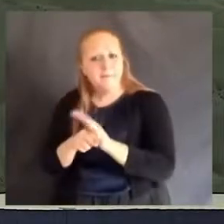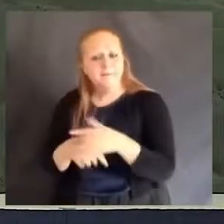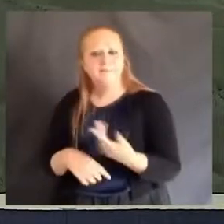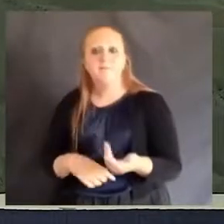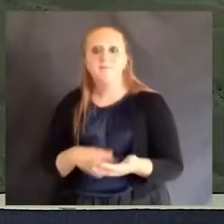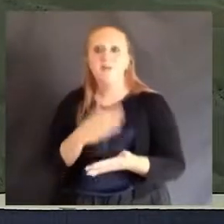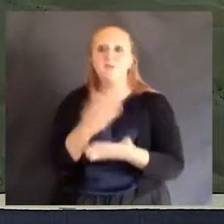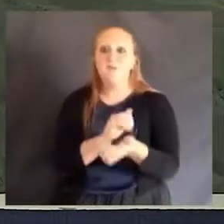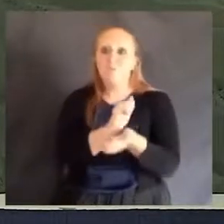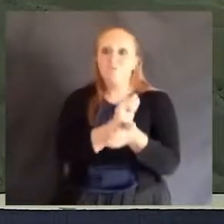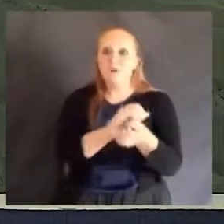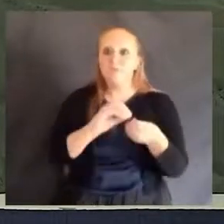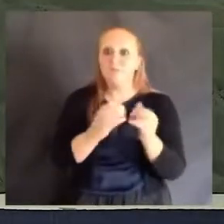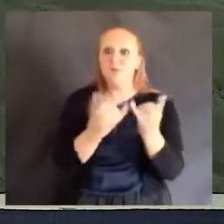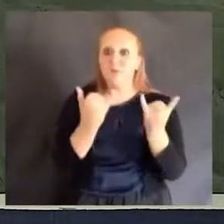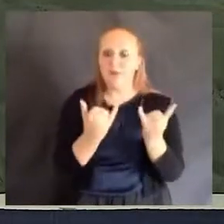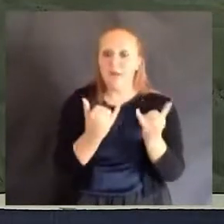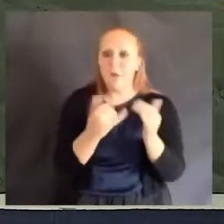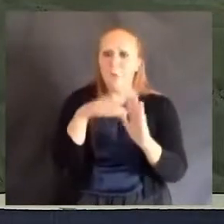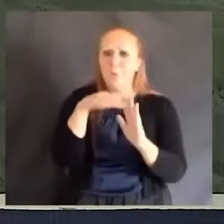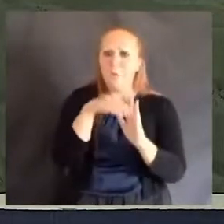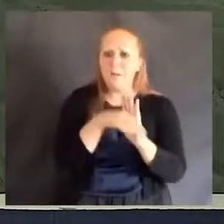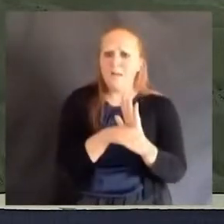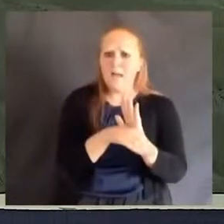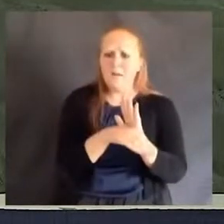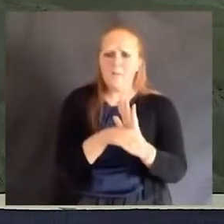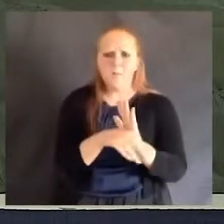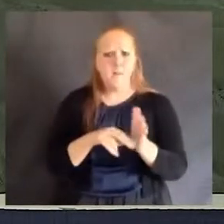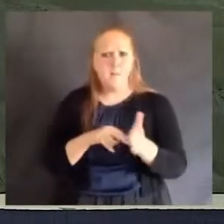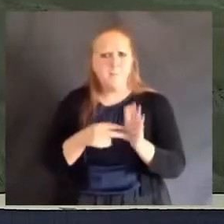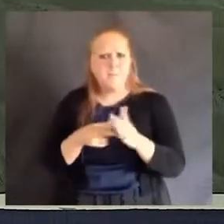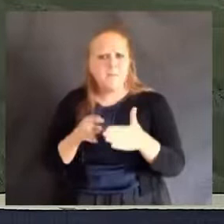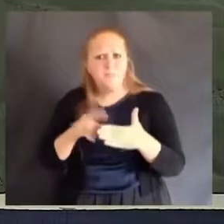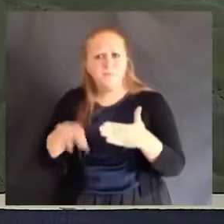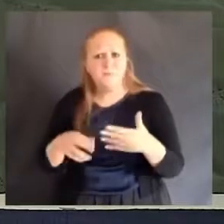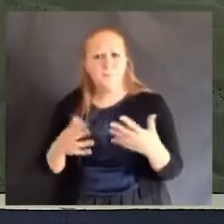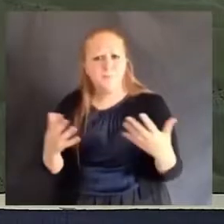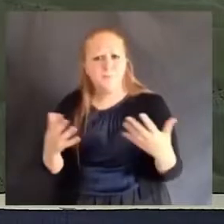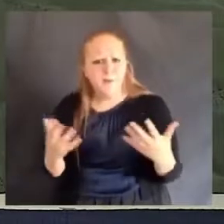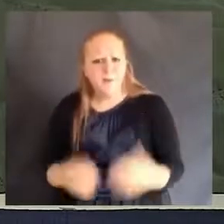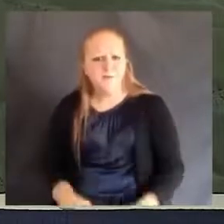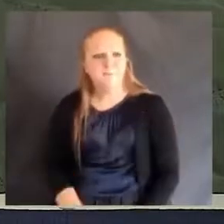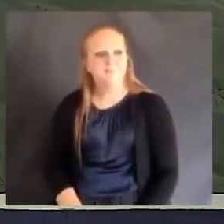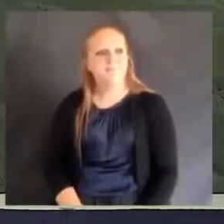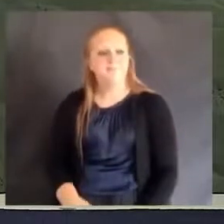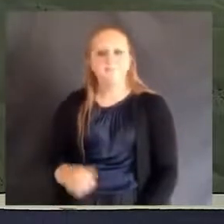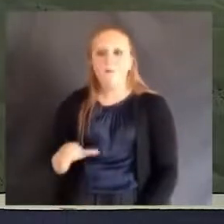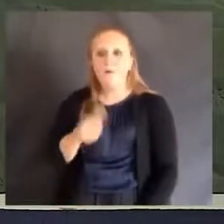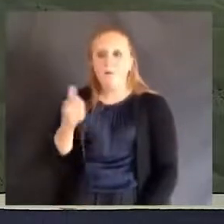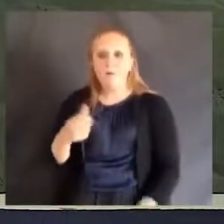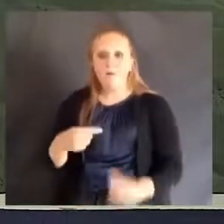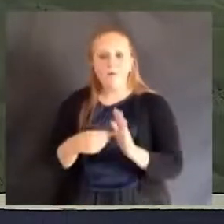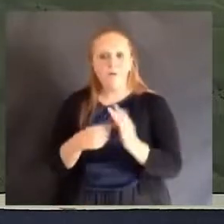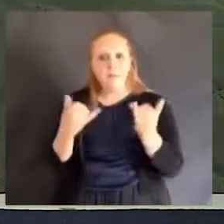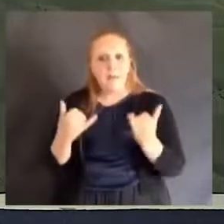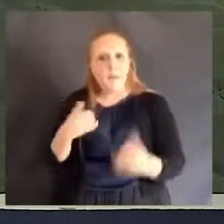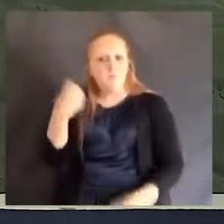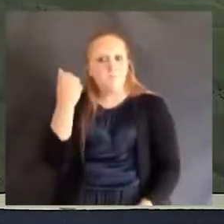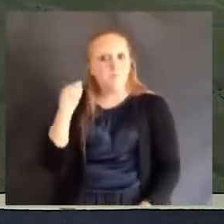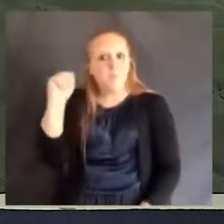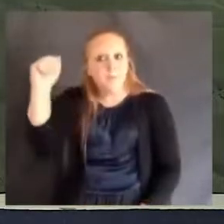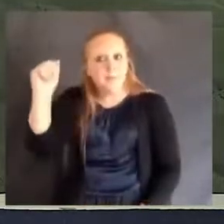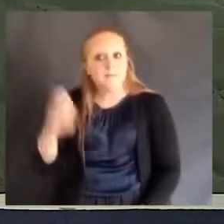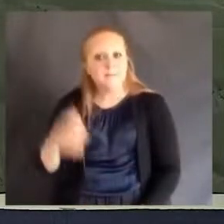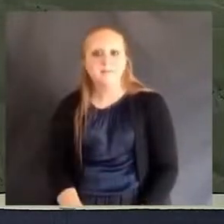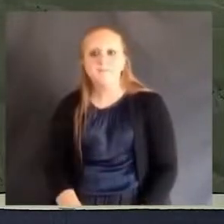appear to be down. What does that mean, right? You have the protests going on. You have district